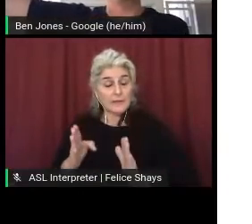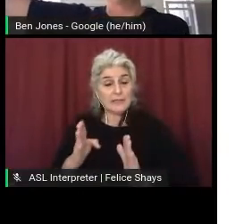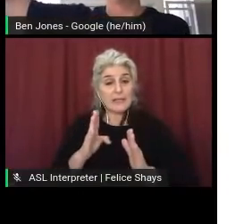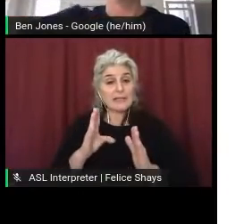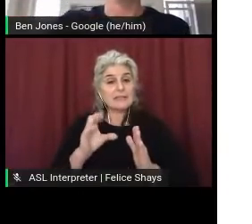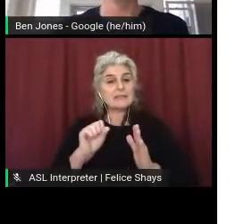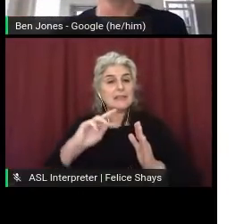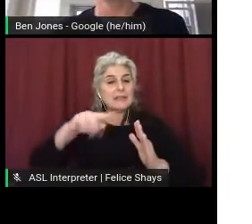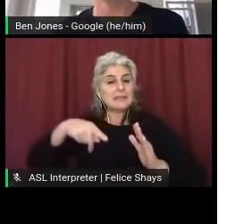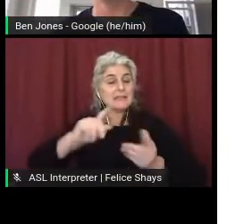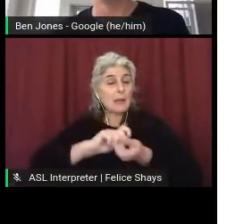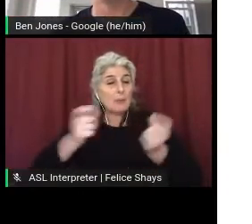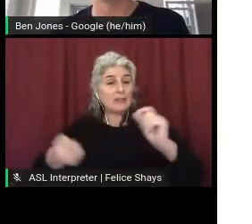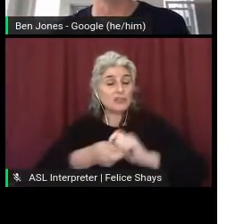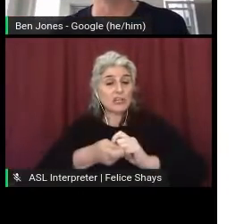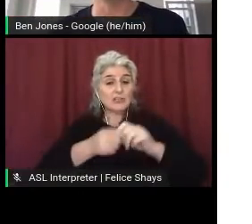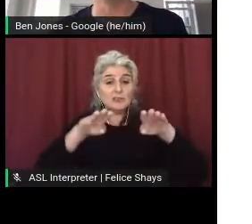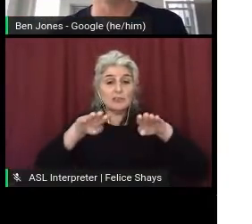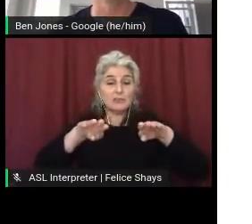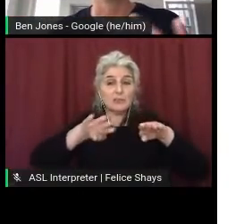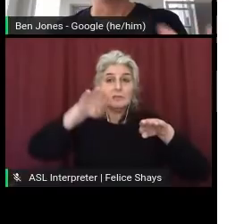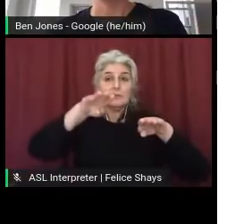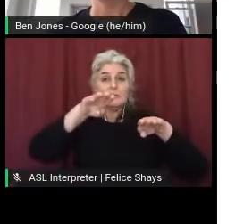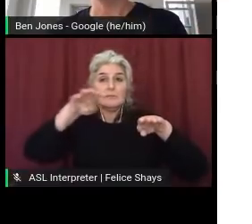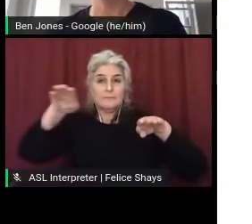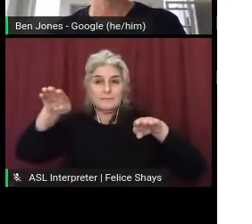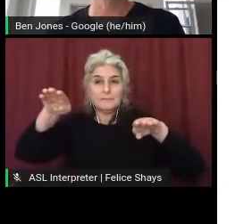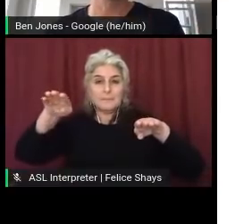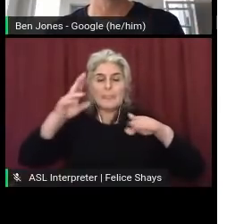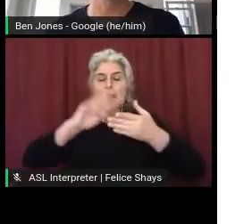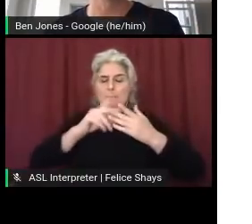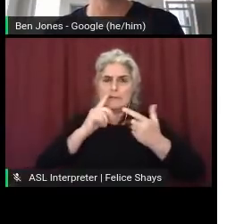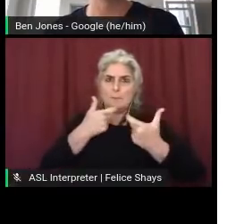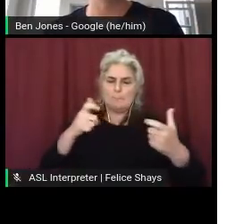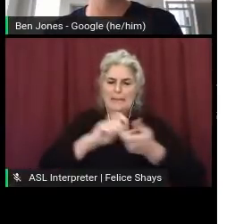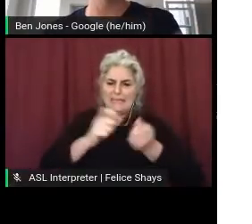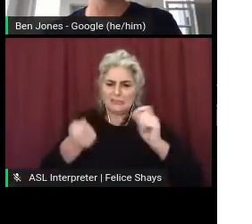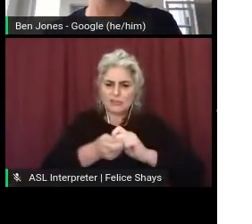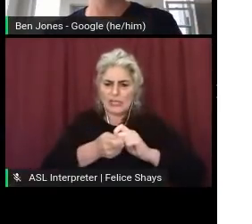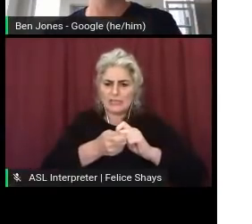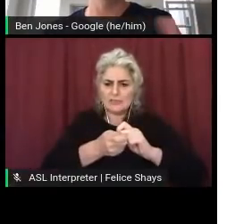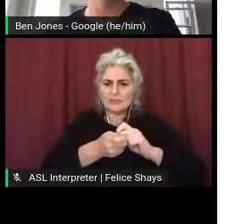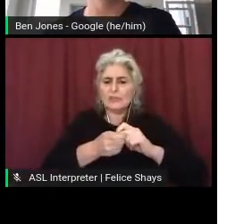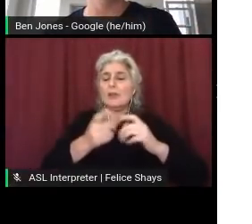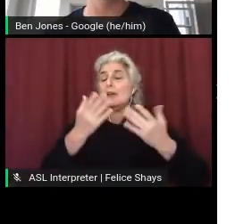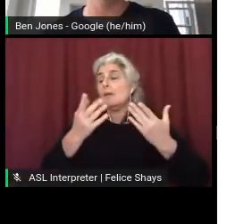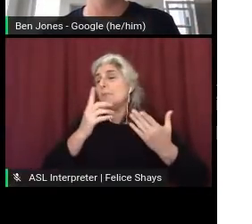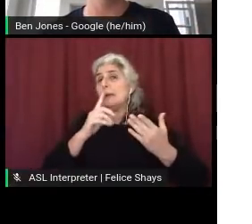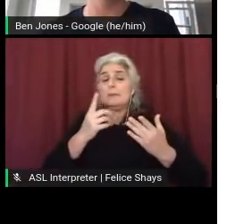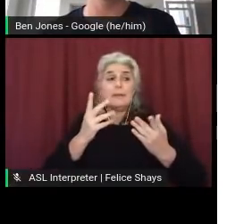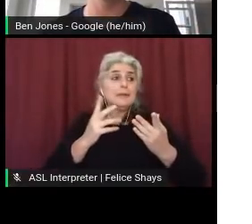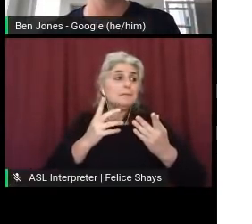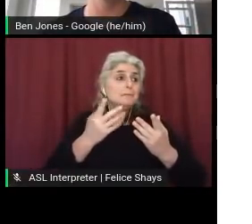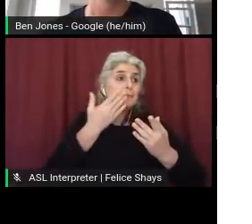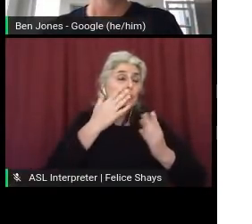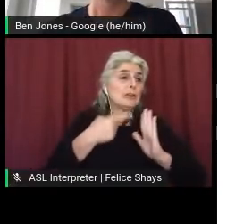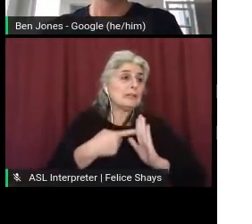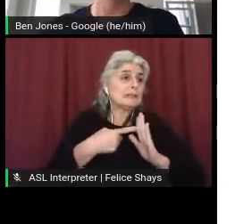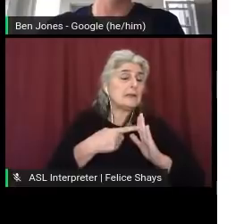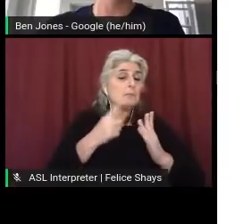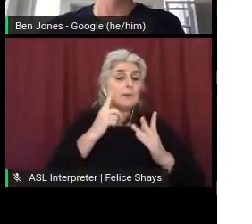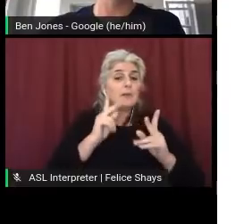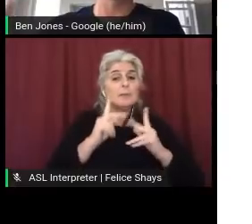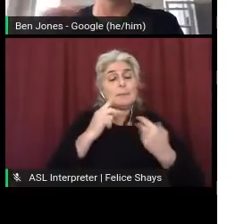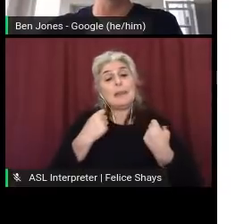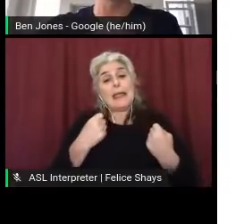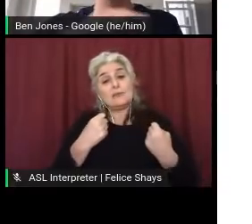was a big change and that level of change has sustained. I would say exercise routines or cooking at home are a good example of those. And